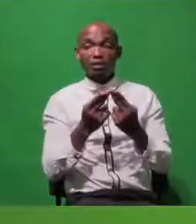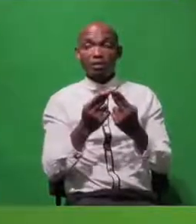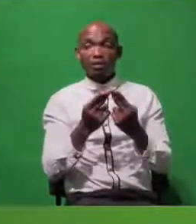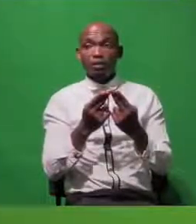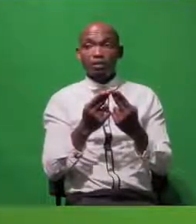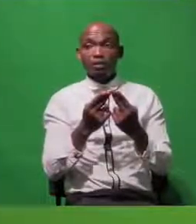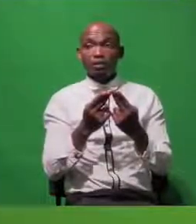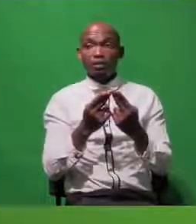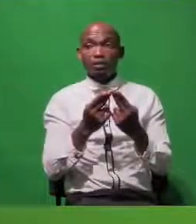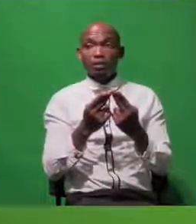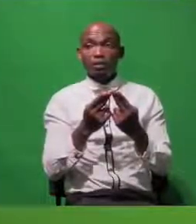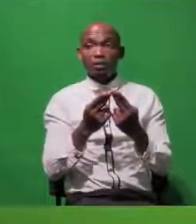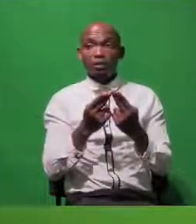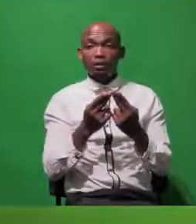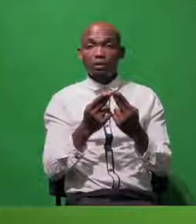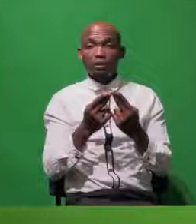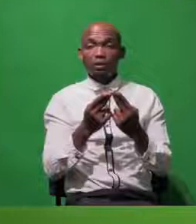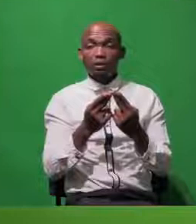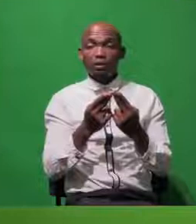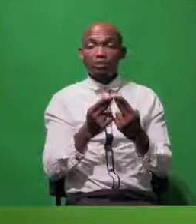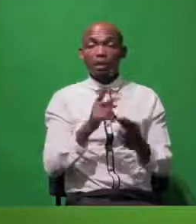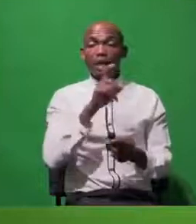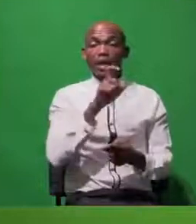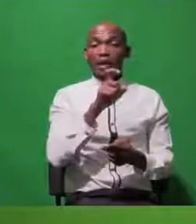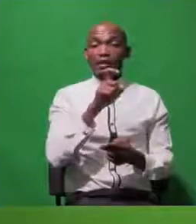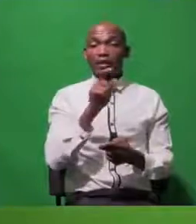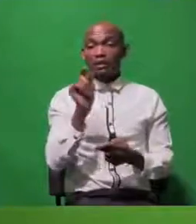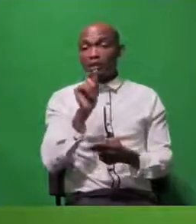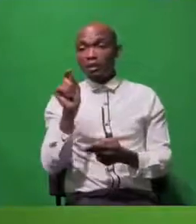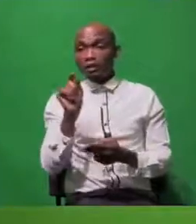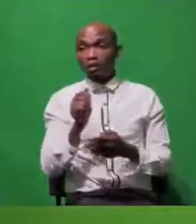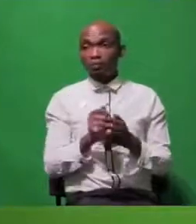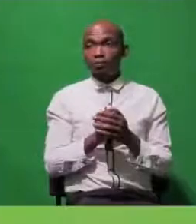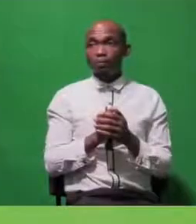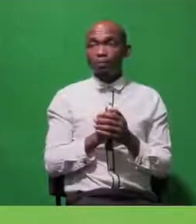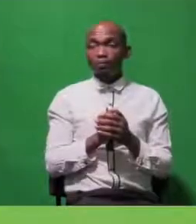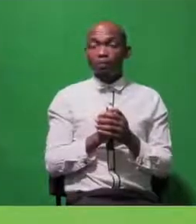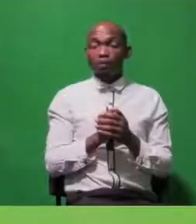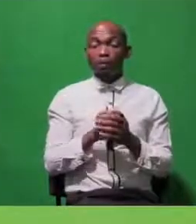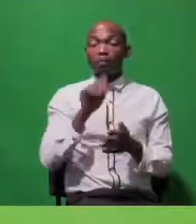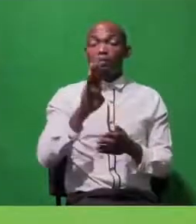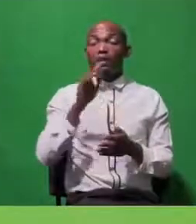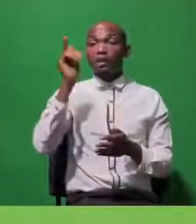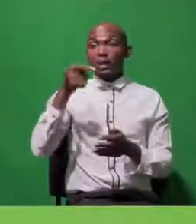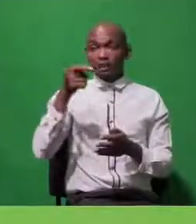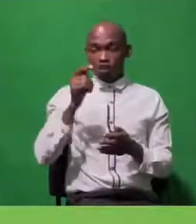Bx is equal to Bx dash. Bx is equal to Bxb